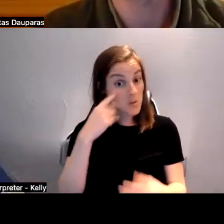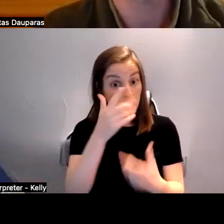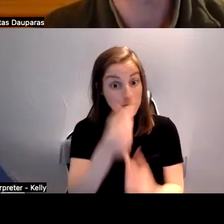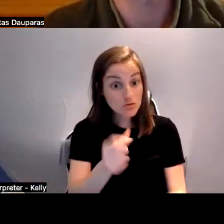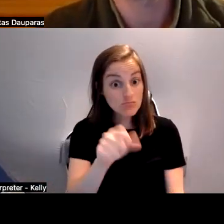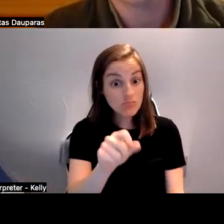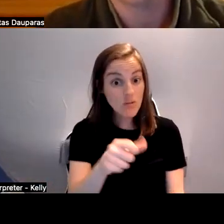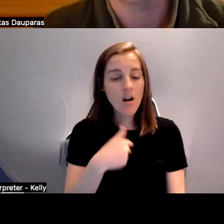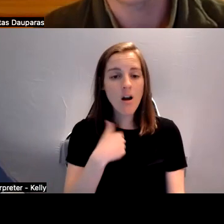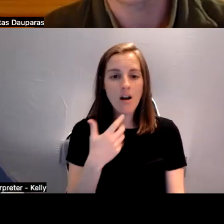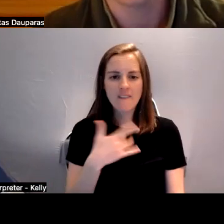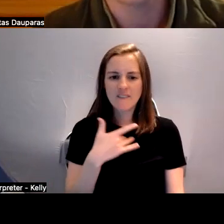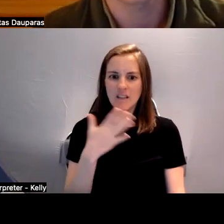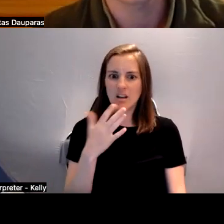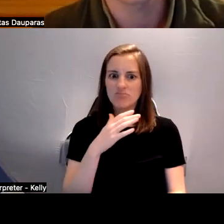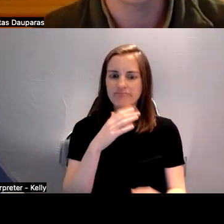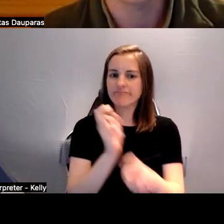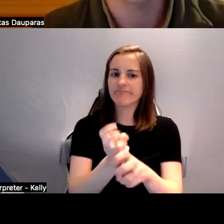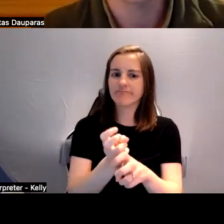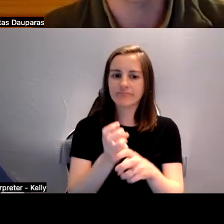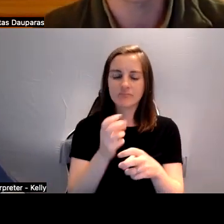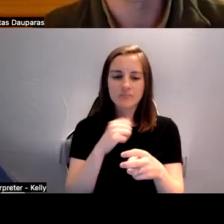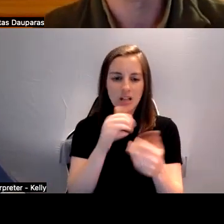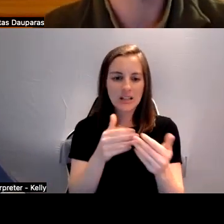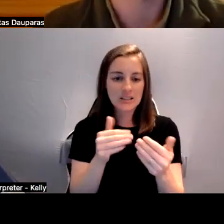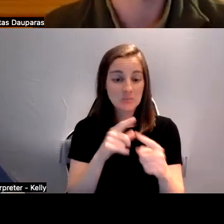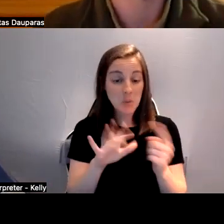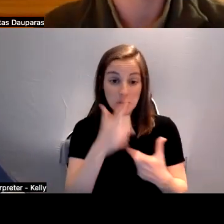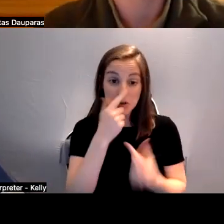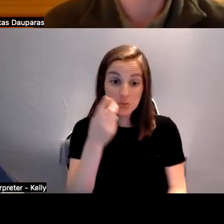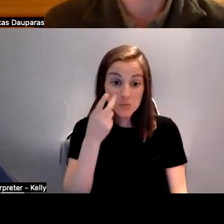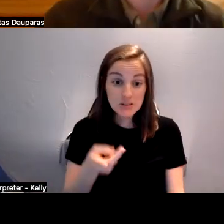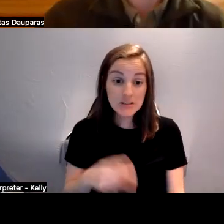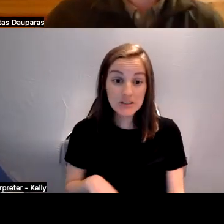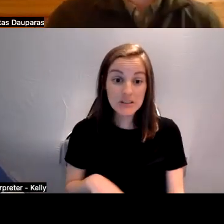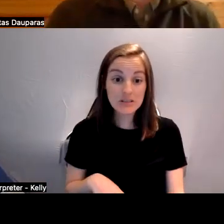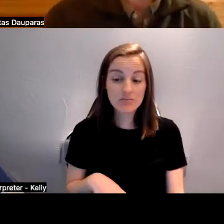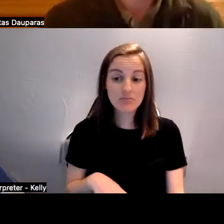I imagine it's quite a difficult task, but it would be interesting to see. And I don't know whether